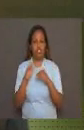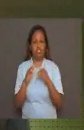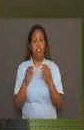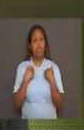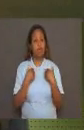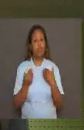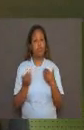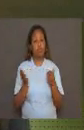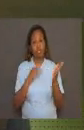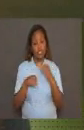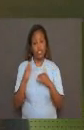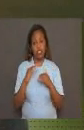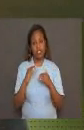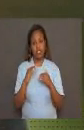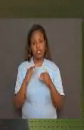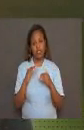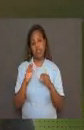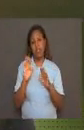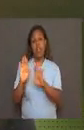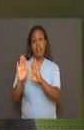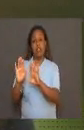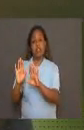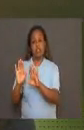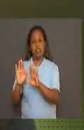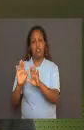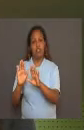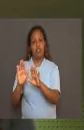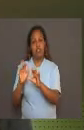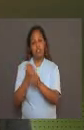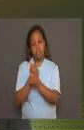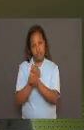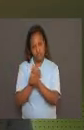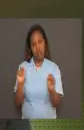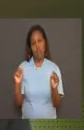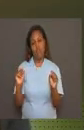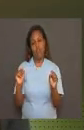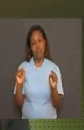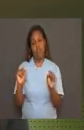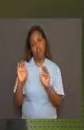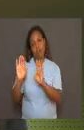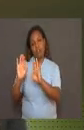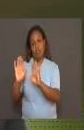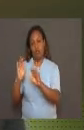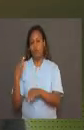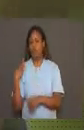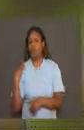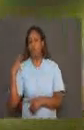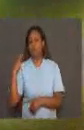is too big for you to resolve on your